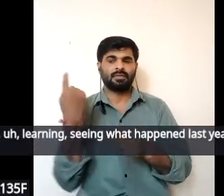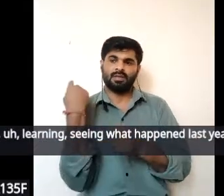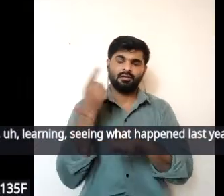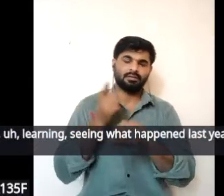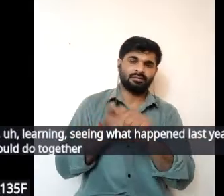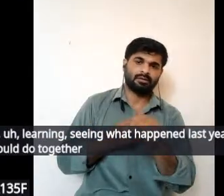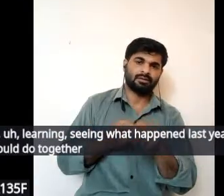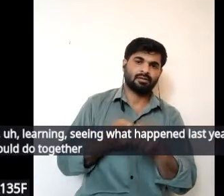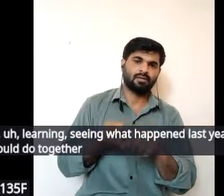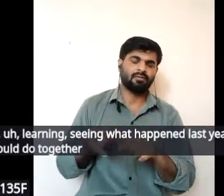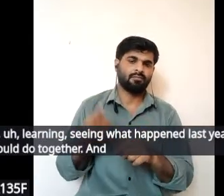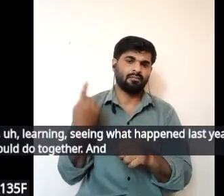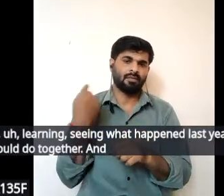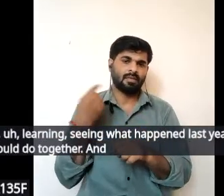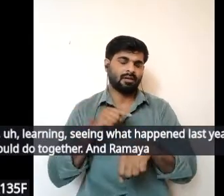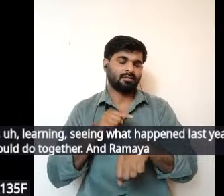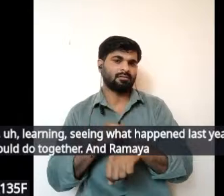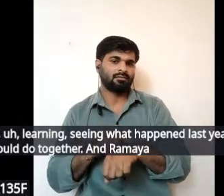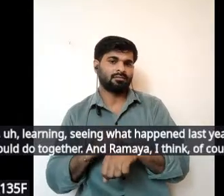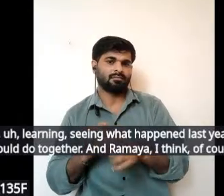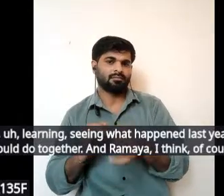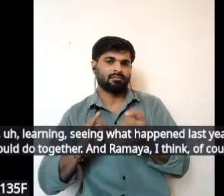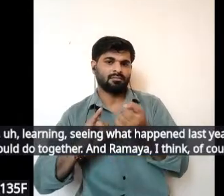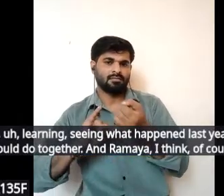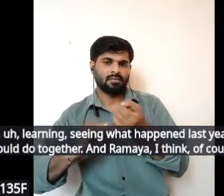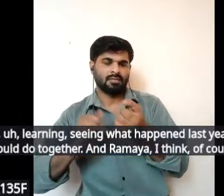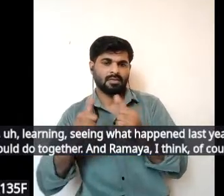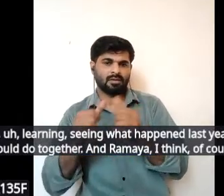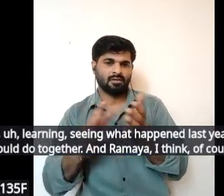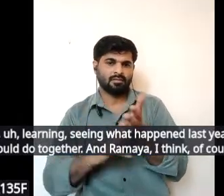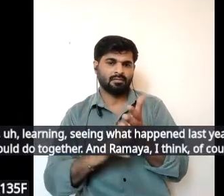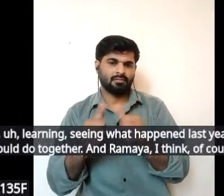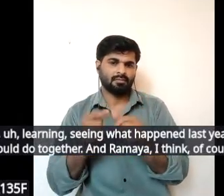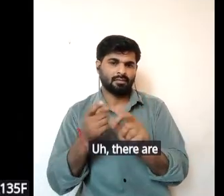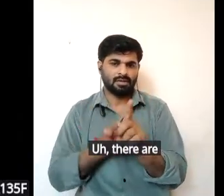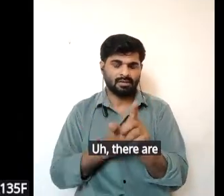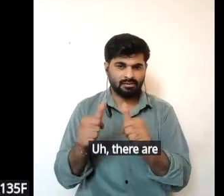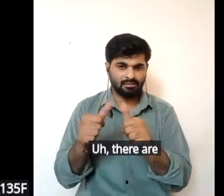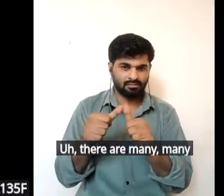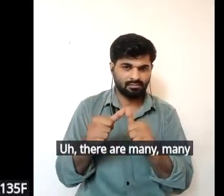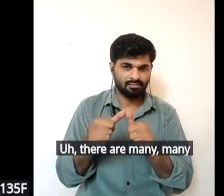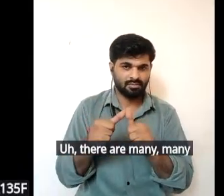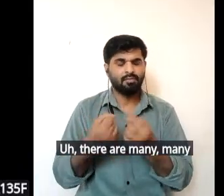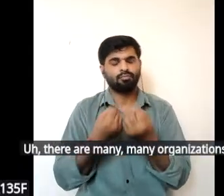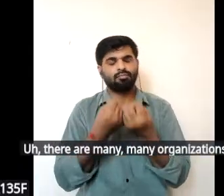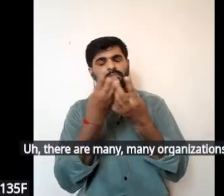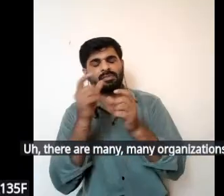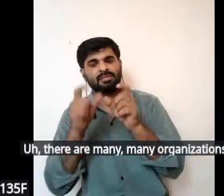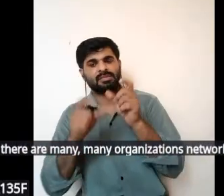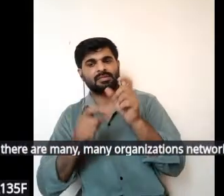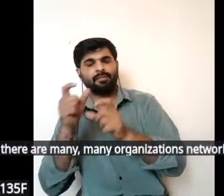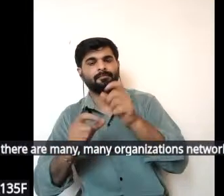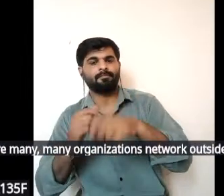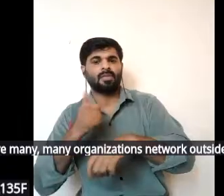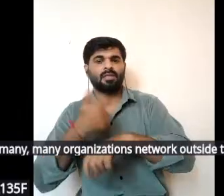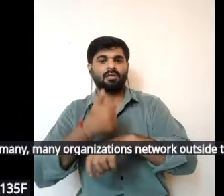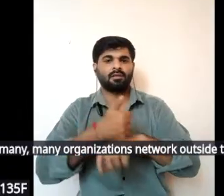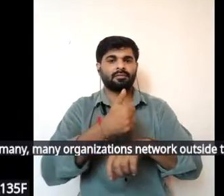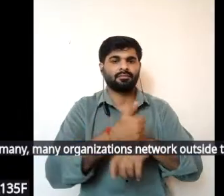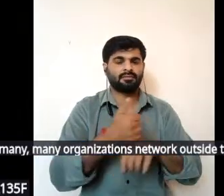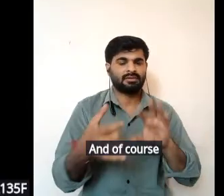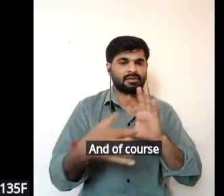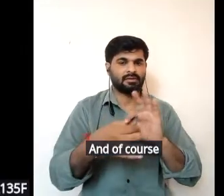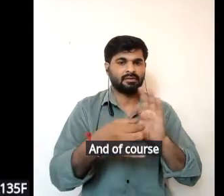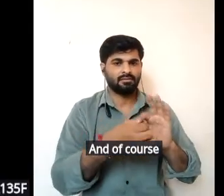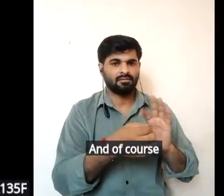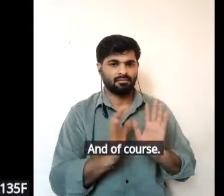together. And Rama, yeah, I think, of course, I think there are many organizations network outside the disability sector, and of course